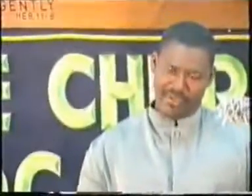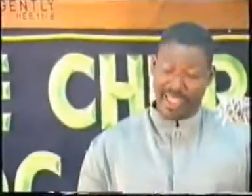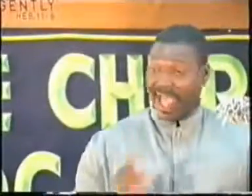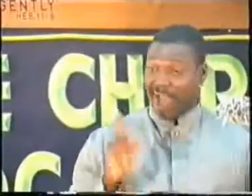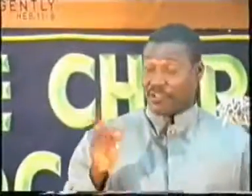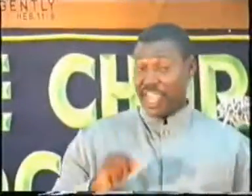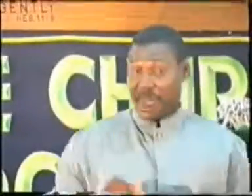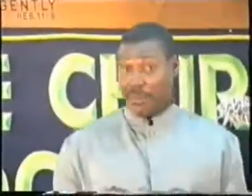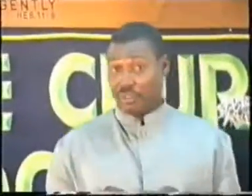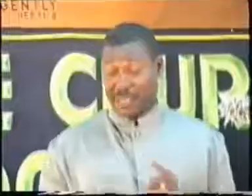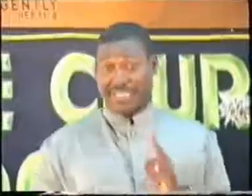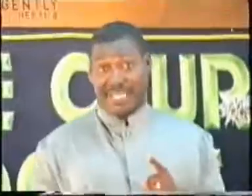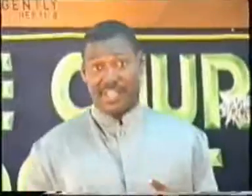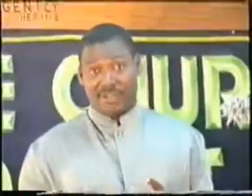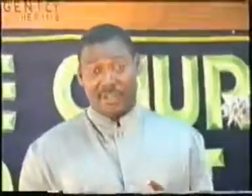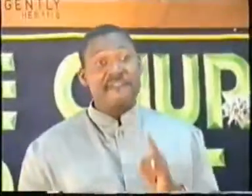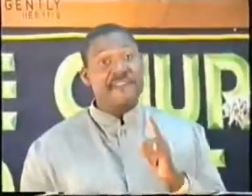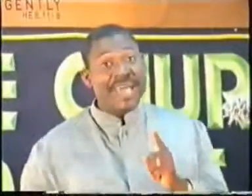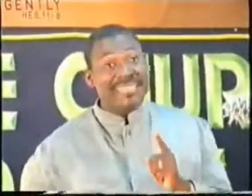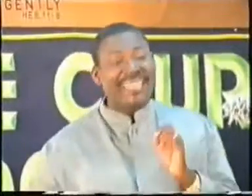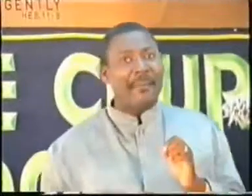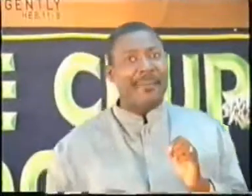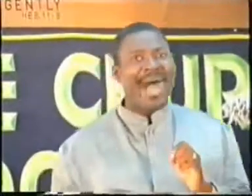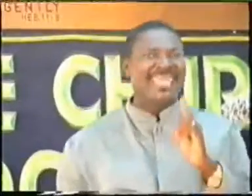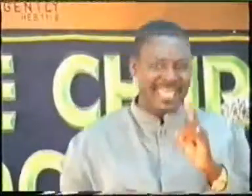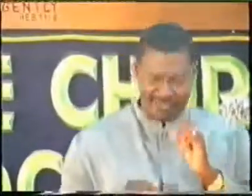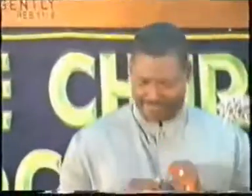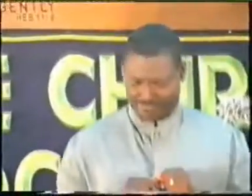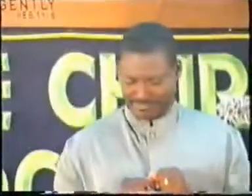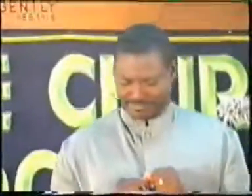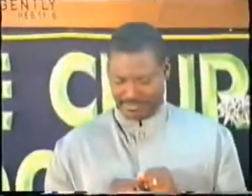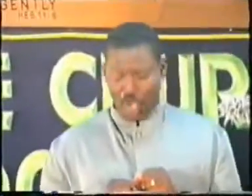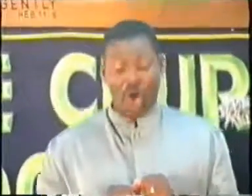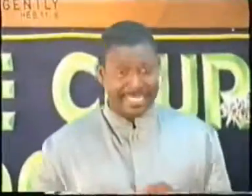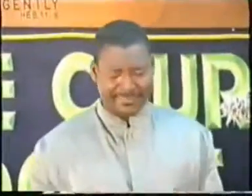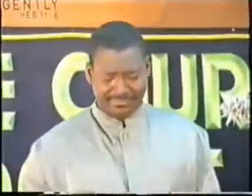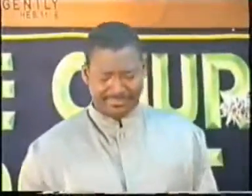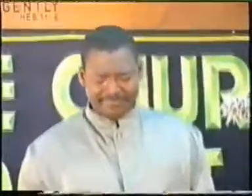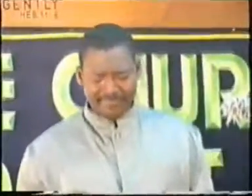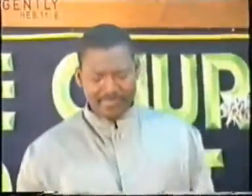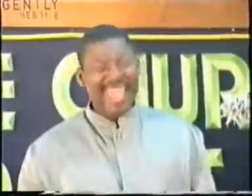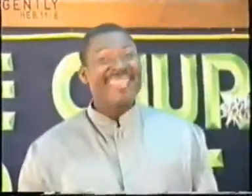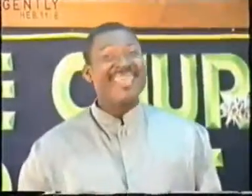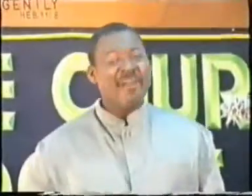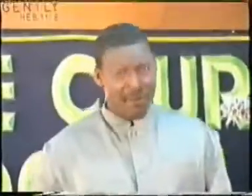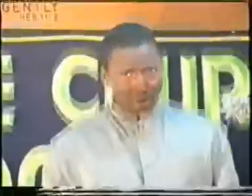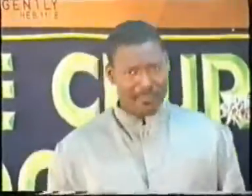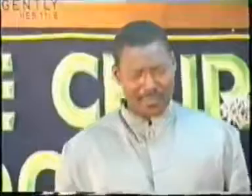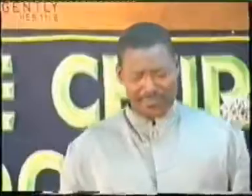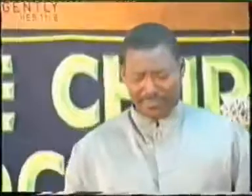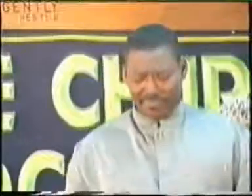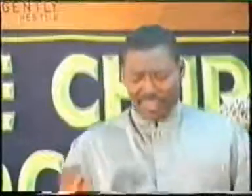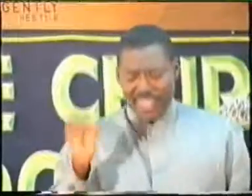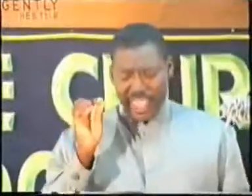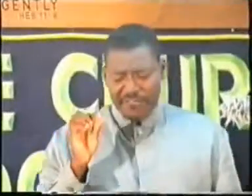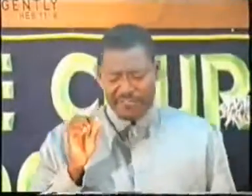as of four. Apesha Hebrews chapter 7, verse number 11. Or say,